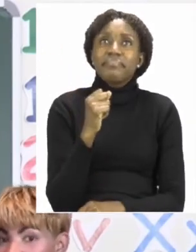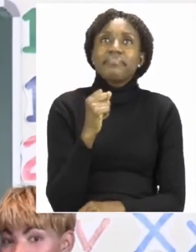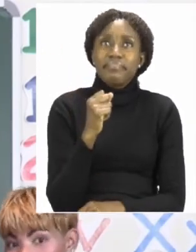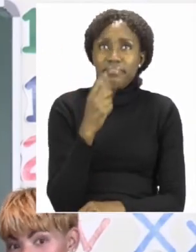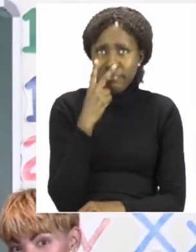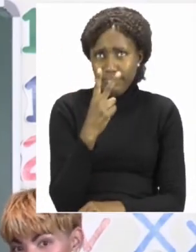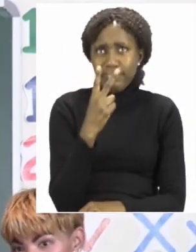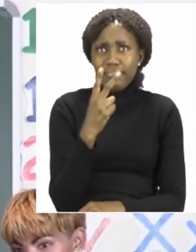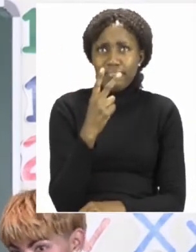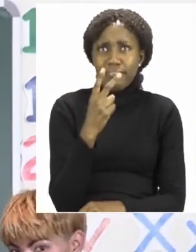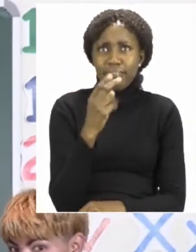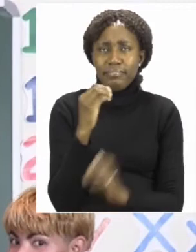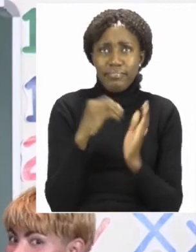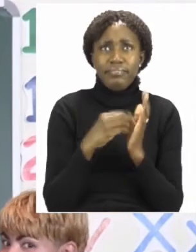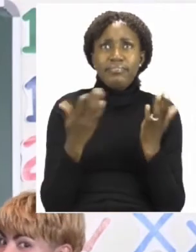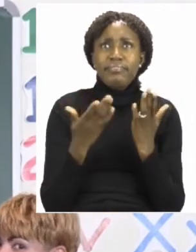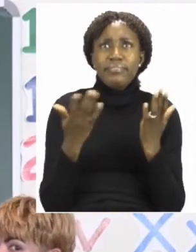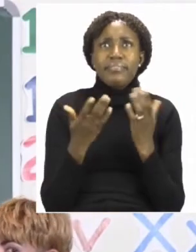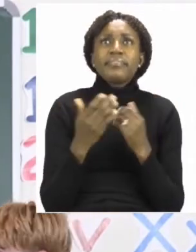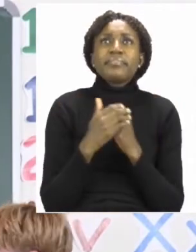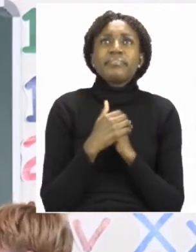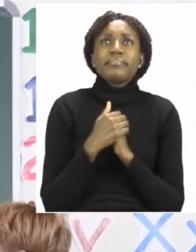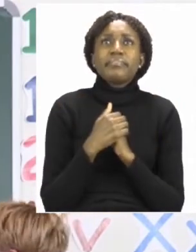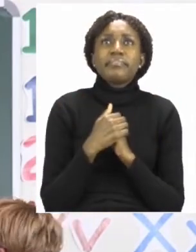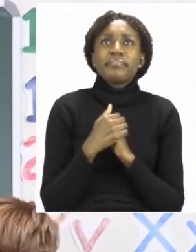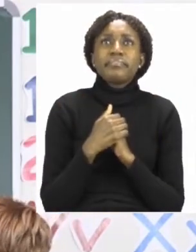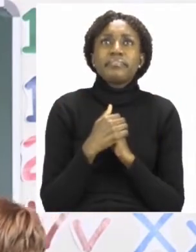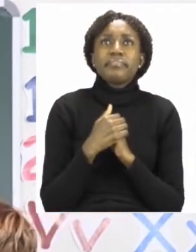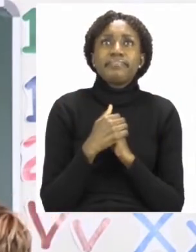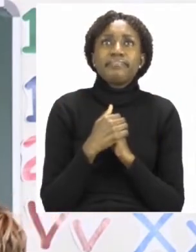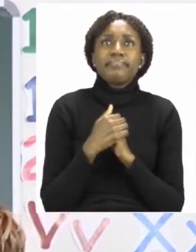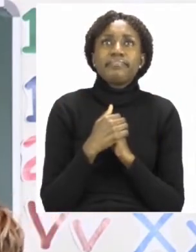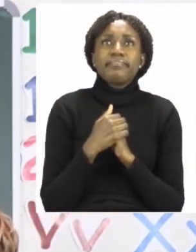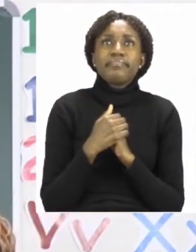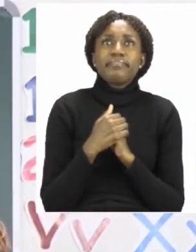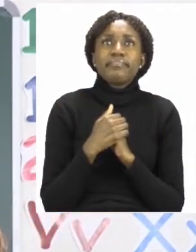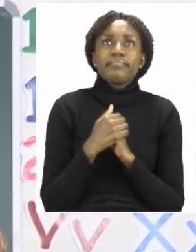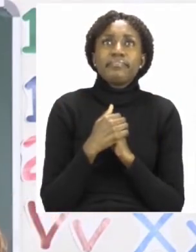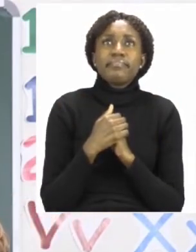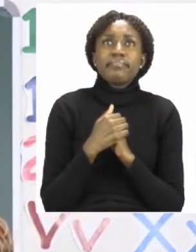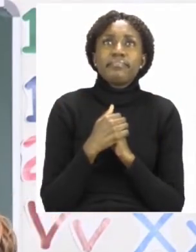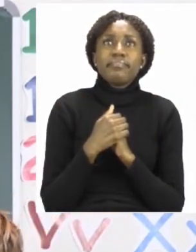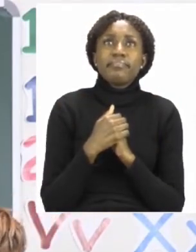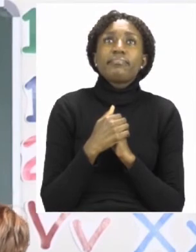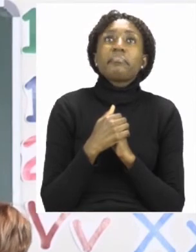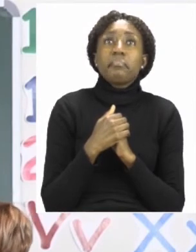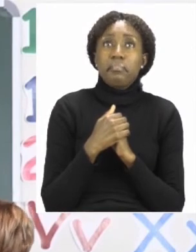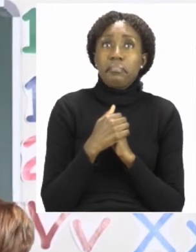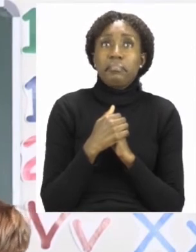now let's use this one and see if it fits let's try it like this